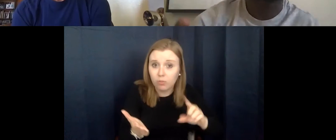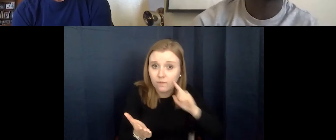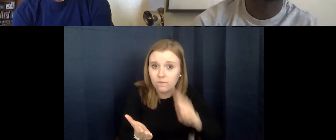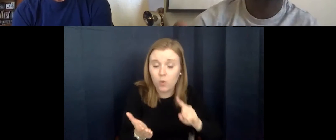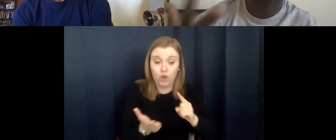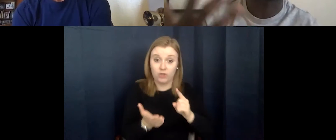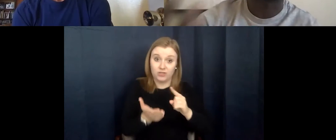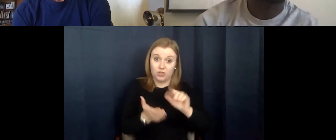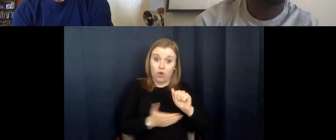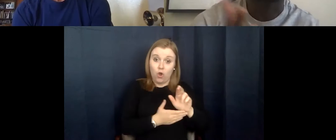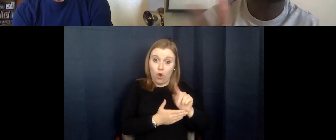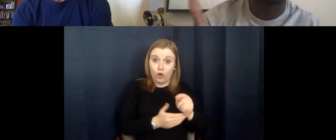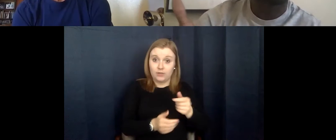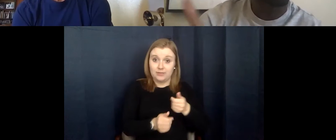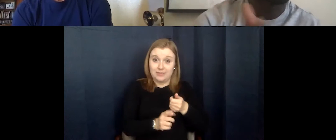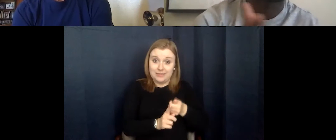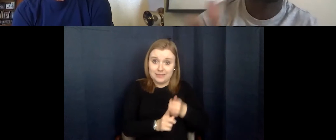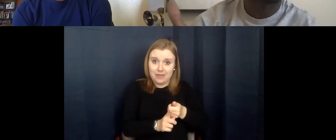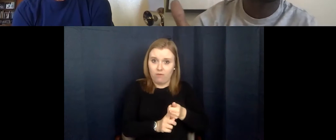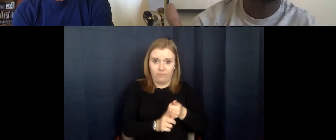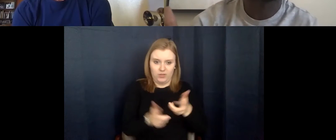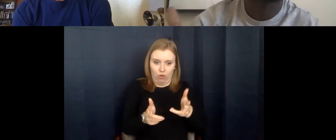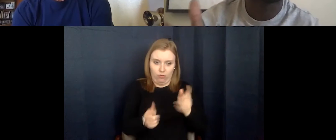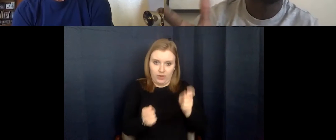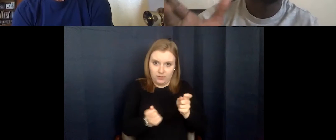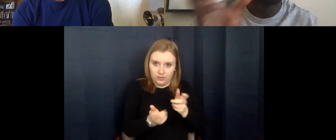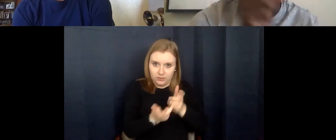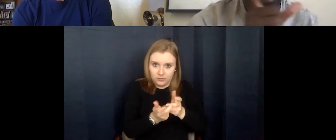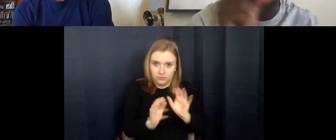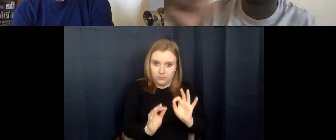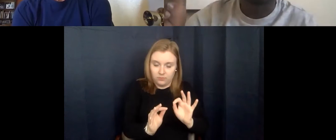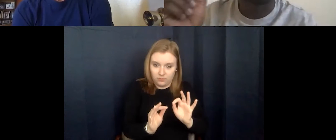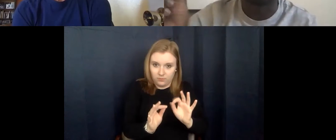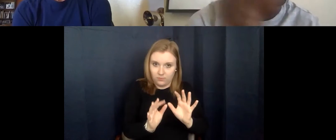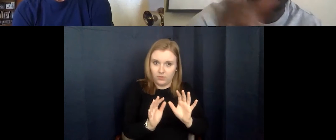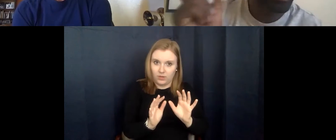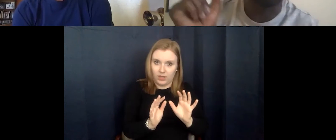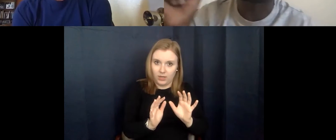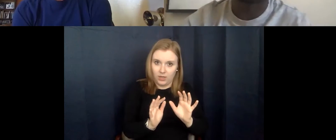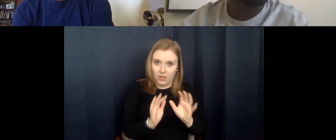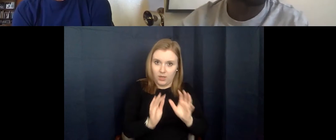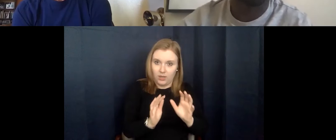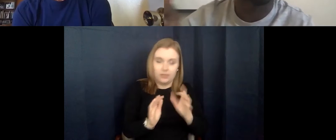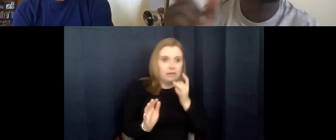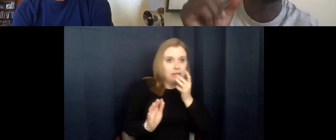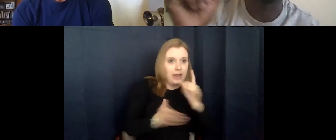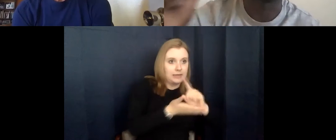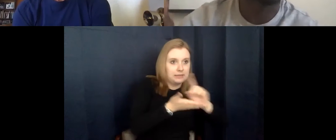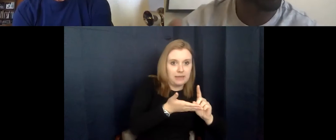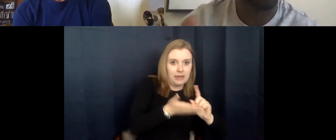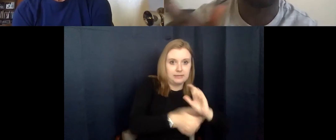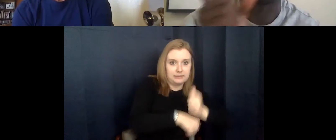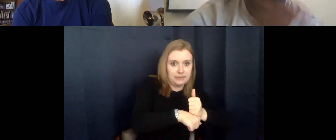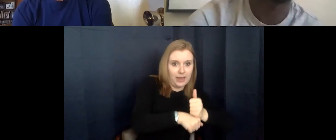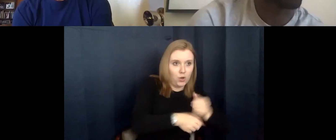like cited art is already curating and is already curated. Like the lighting design is set in a way so that you